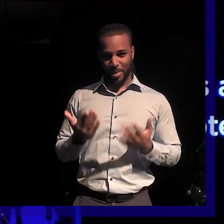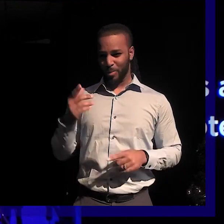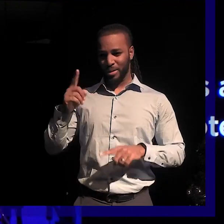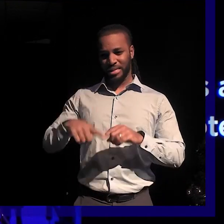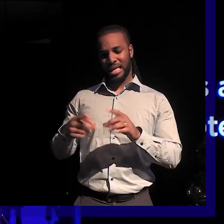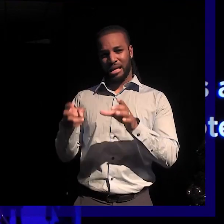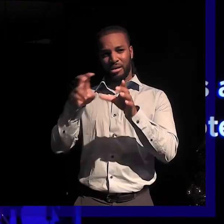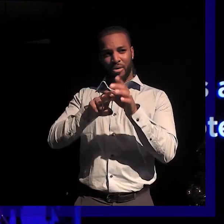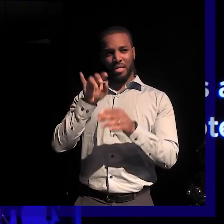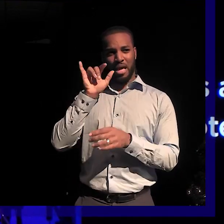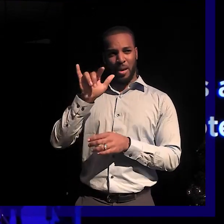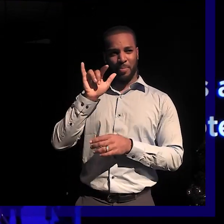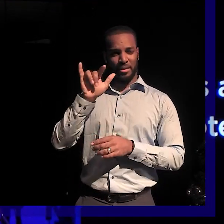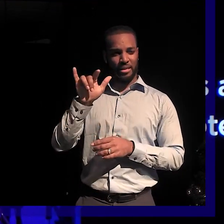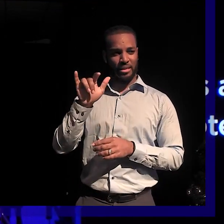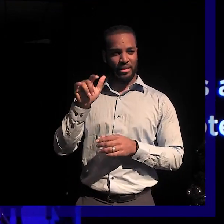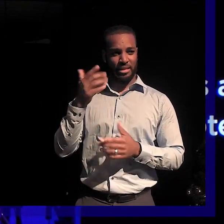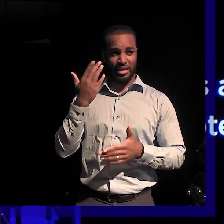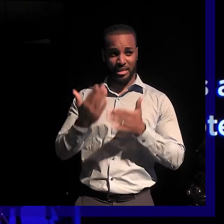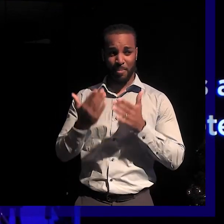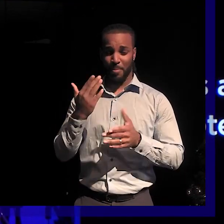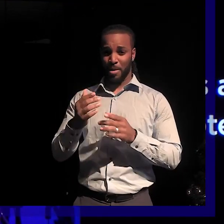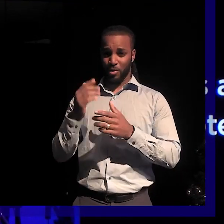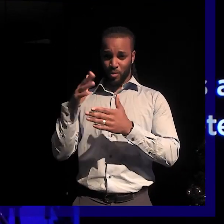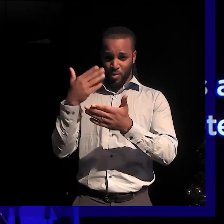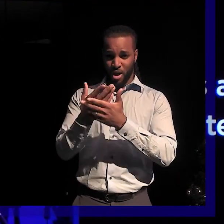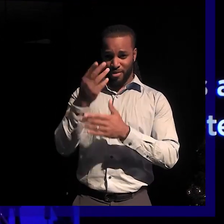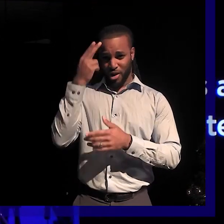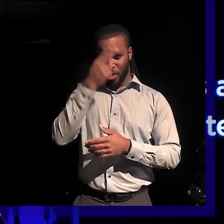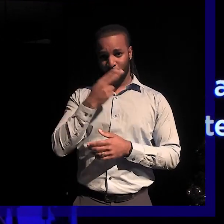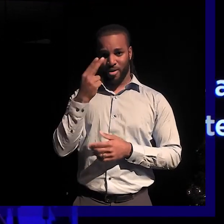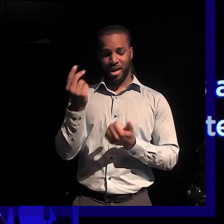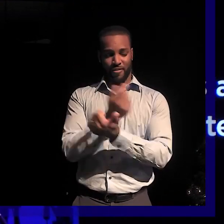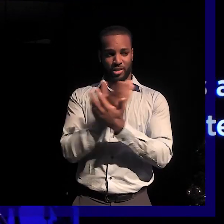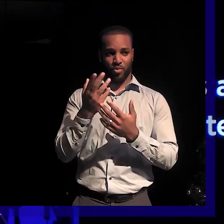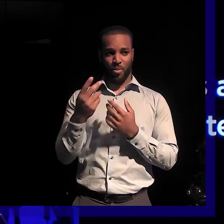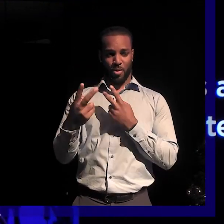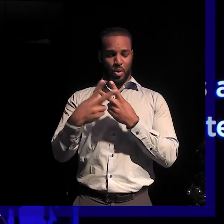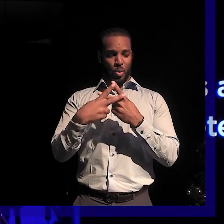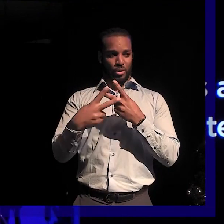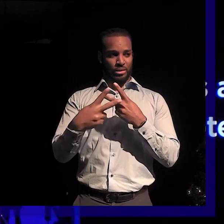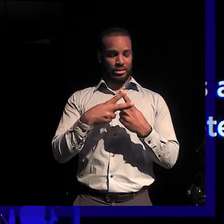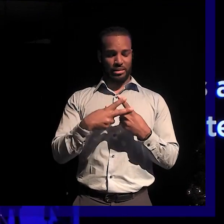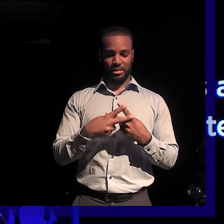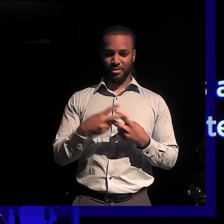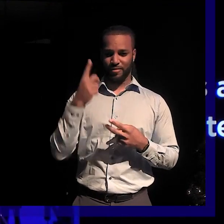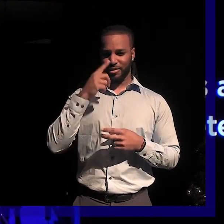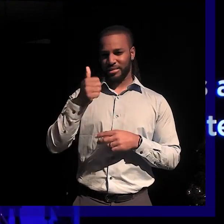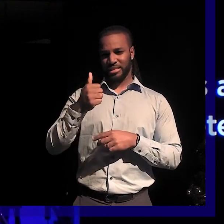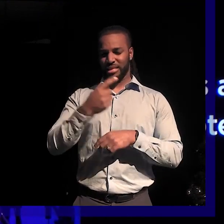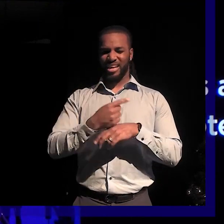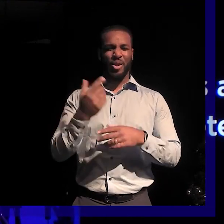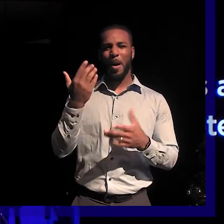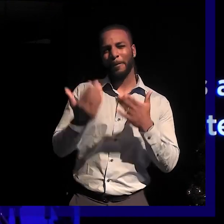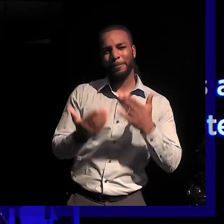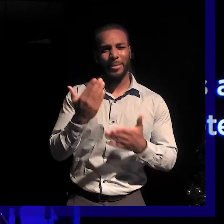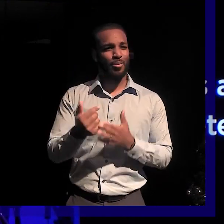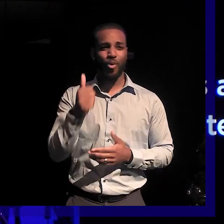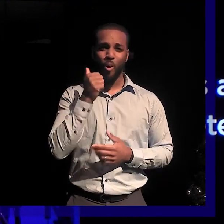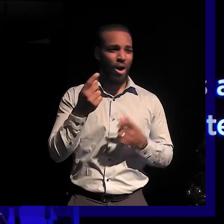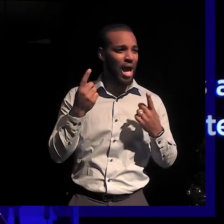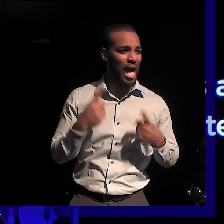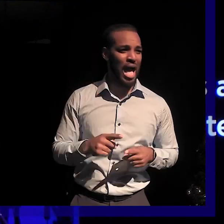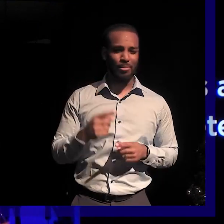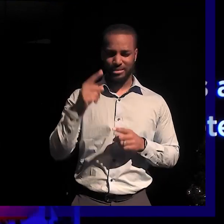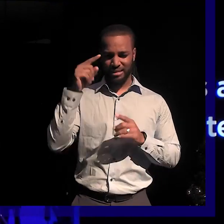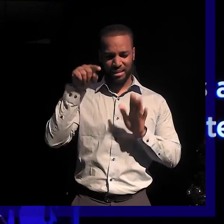get on the airplane. Maybe we'll get to the resort and we'll be on lockdown. We'll have to go to quarantine for 10, and maybe it won't happen